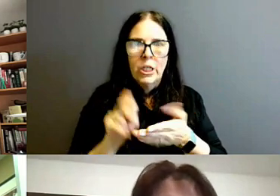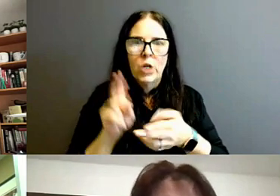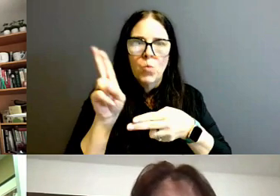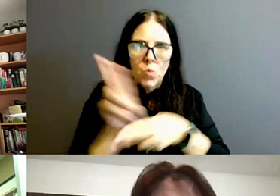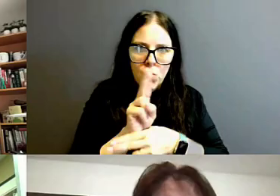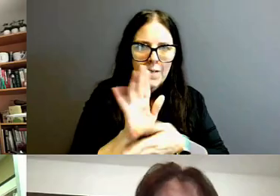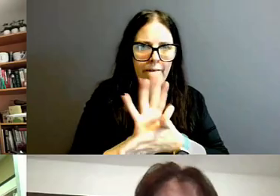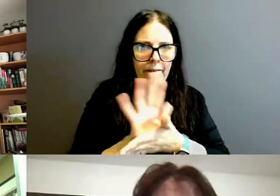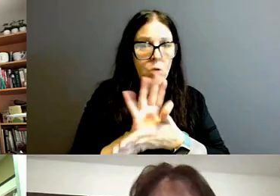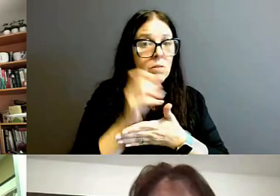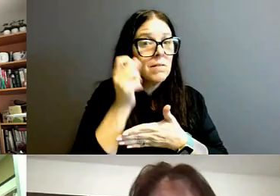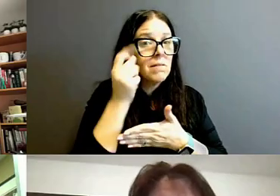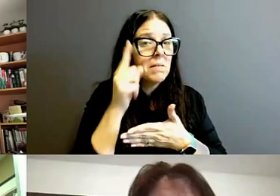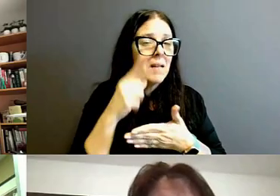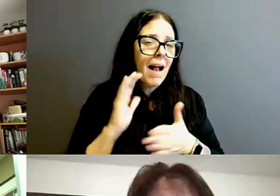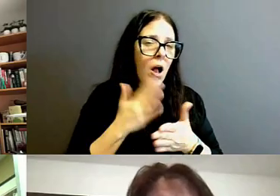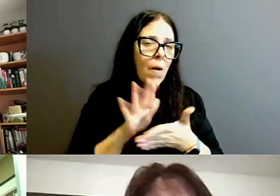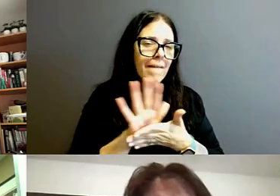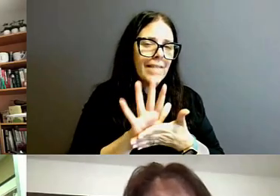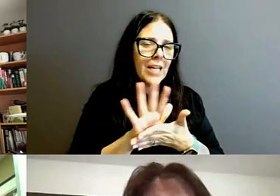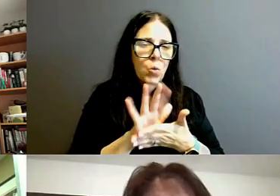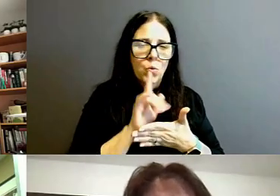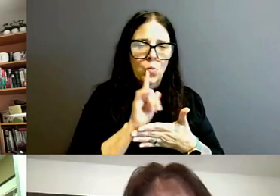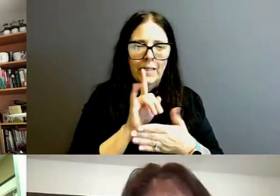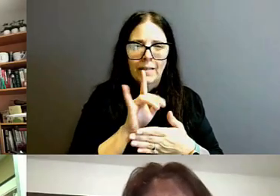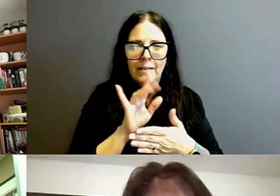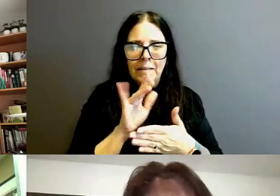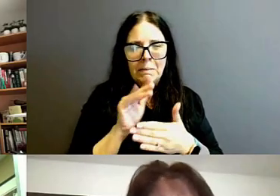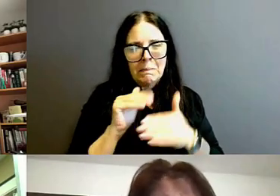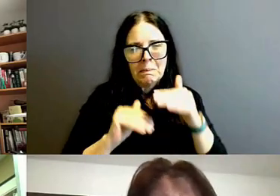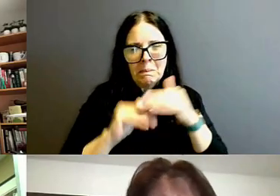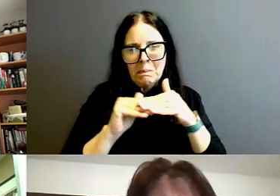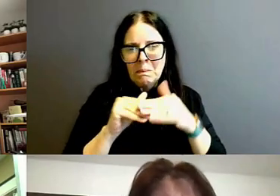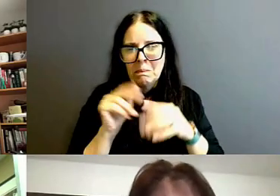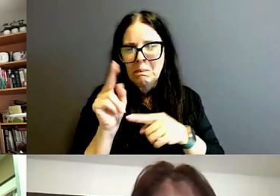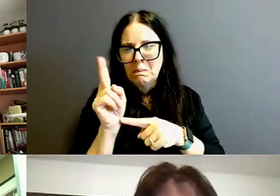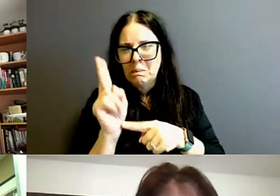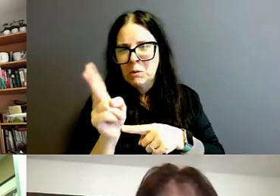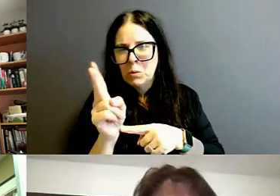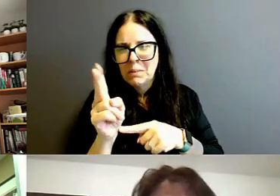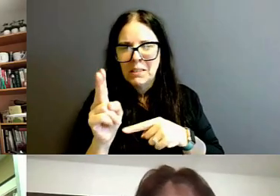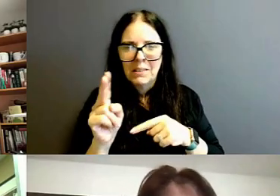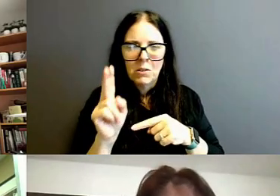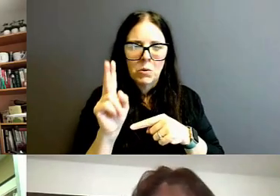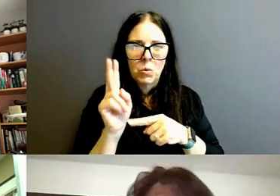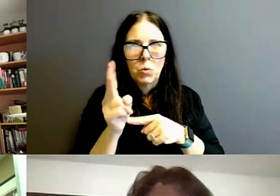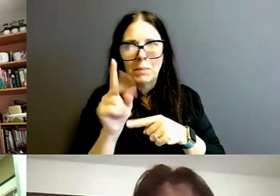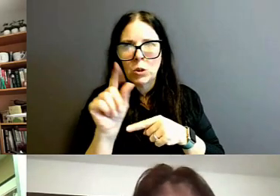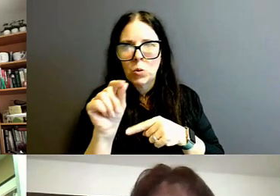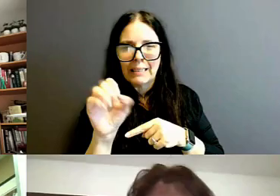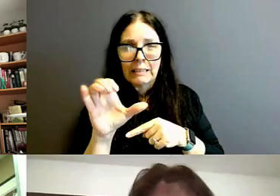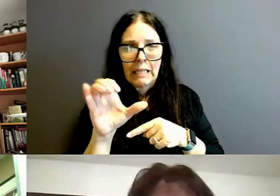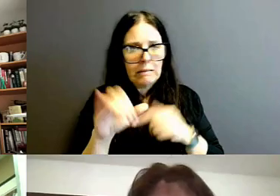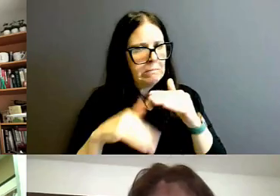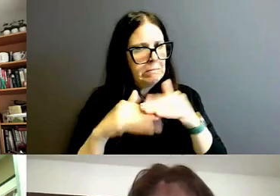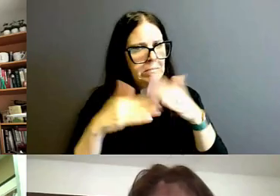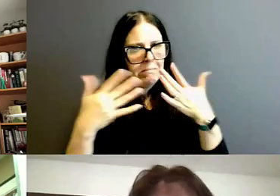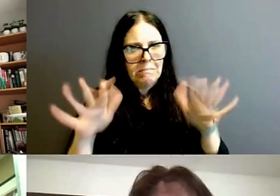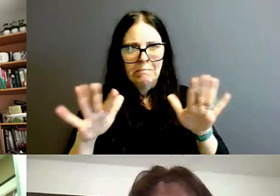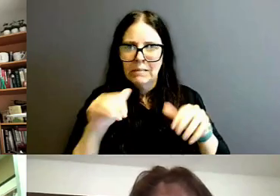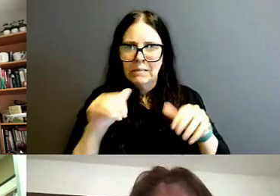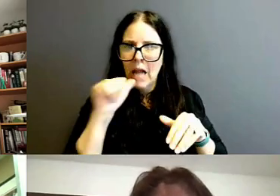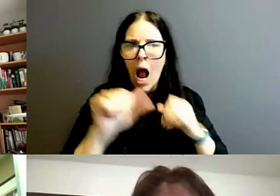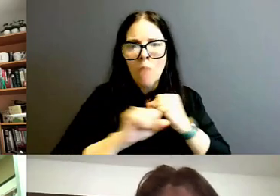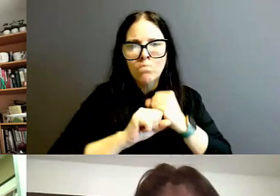not more than, I think the max goes up till 2 minutes and 20 seconds. That's it, not long, lengthy